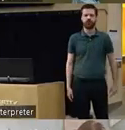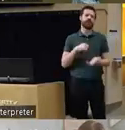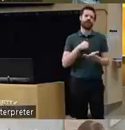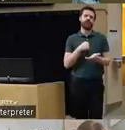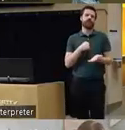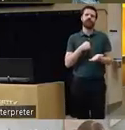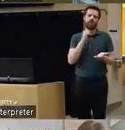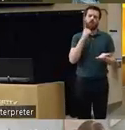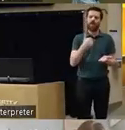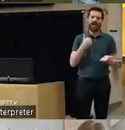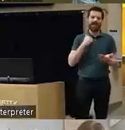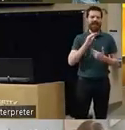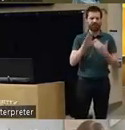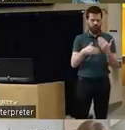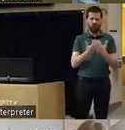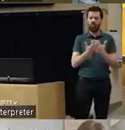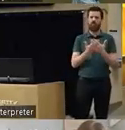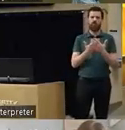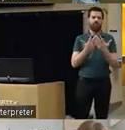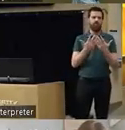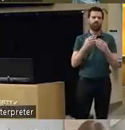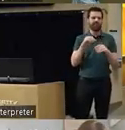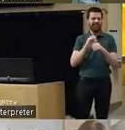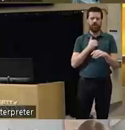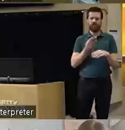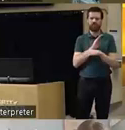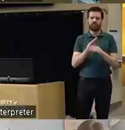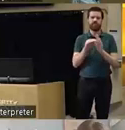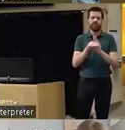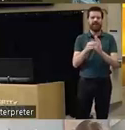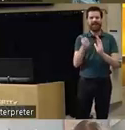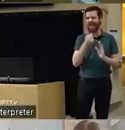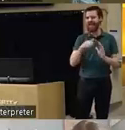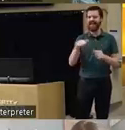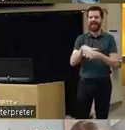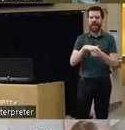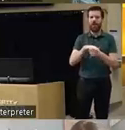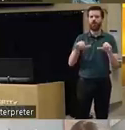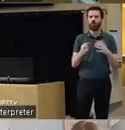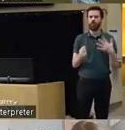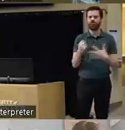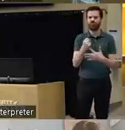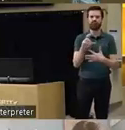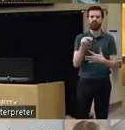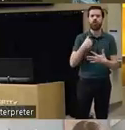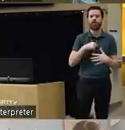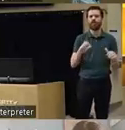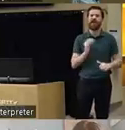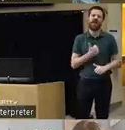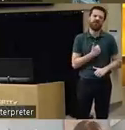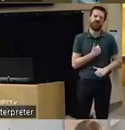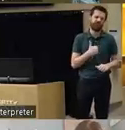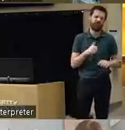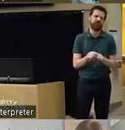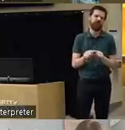have at all in our business model any kind of site that's doing the triage, because we're doing the triage ourselves as a team.